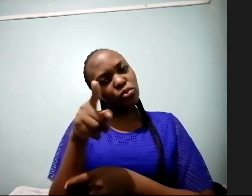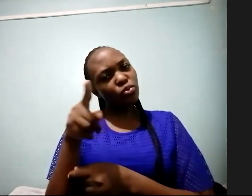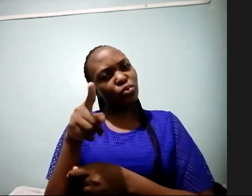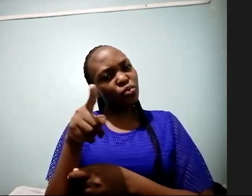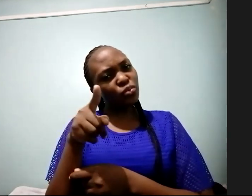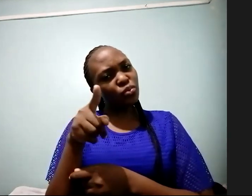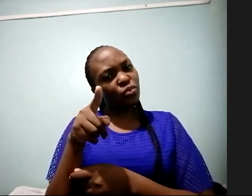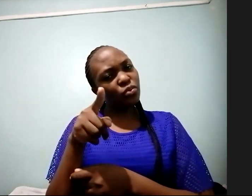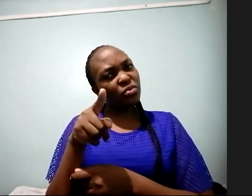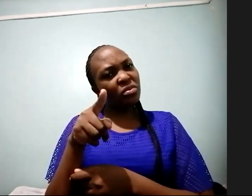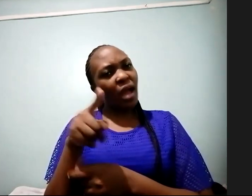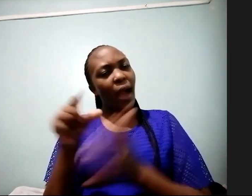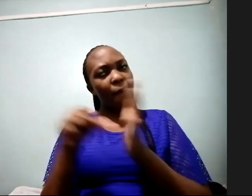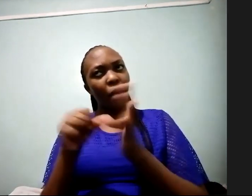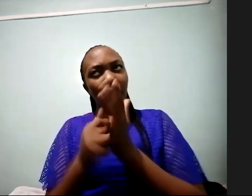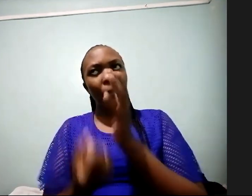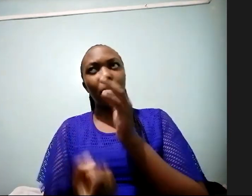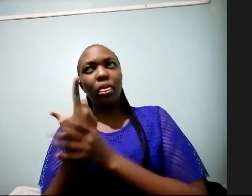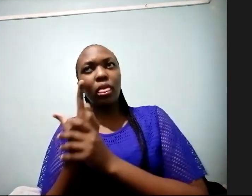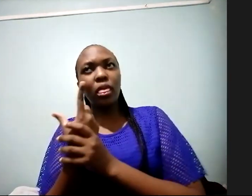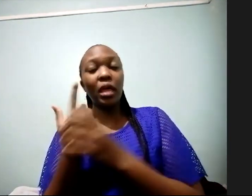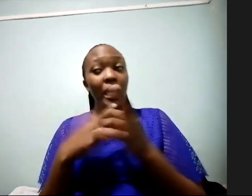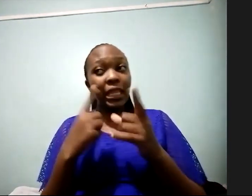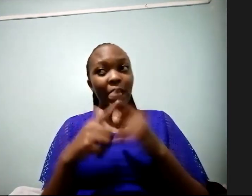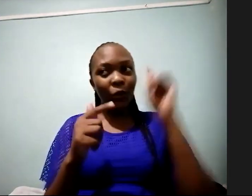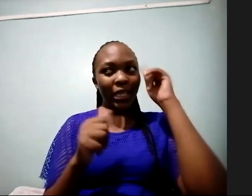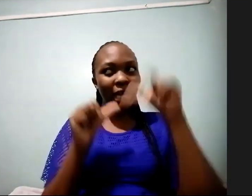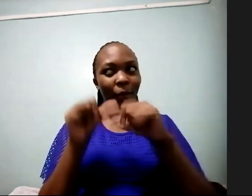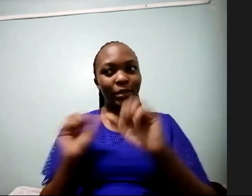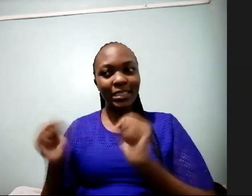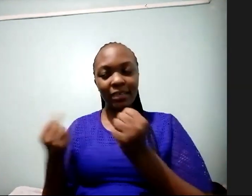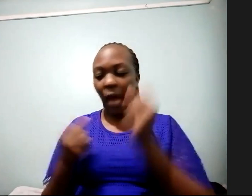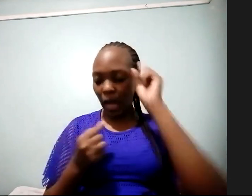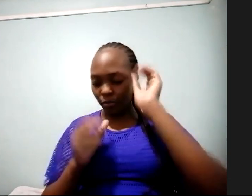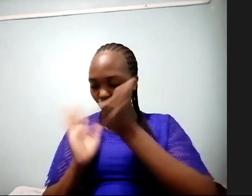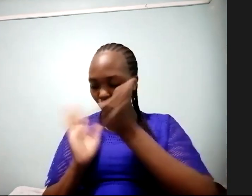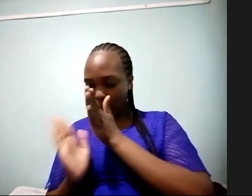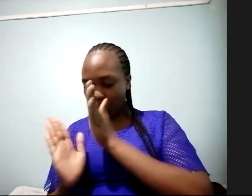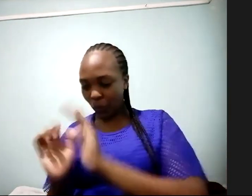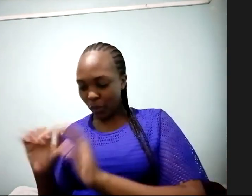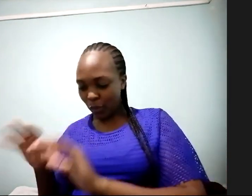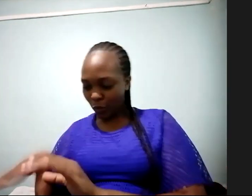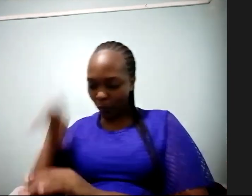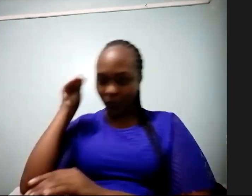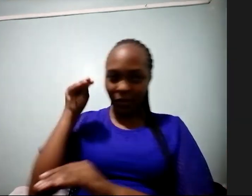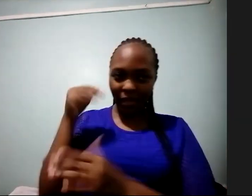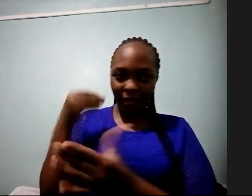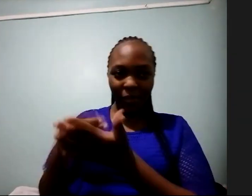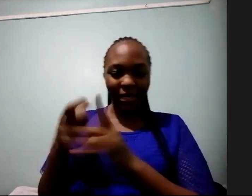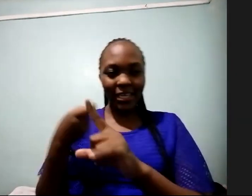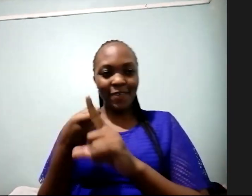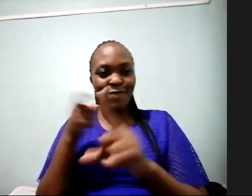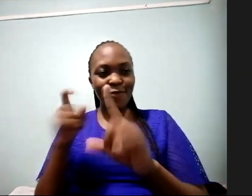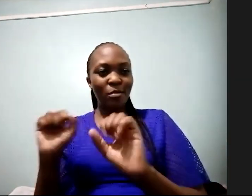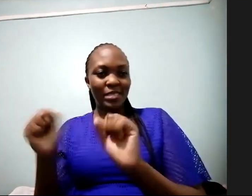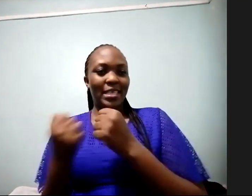an individual that helps you save? Because as we are talking about investment, it's not all of us that maybe